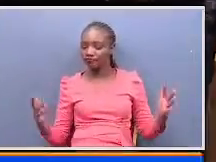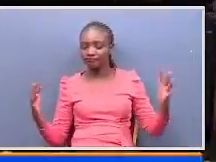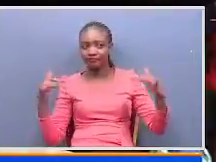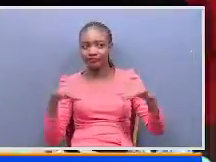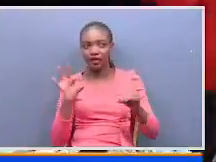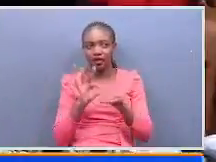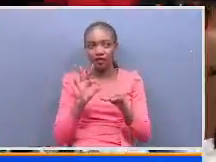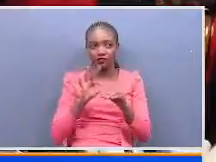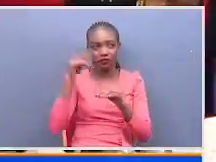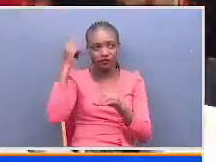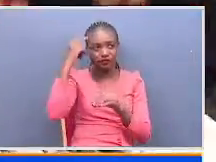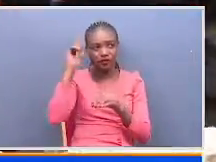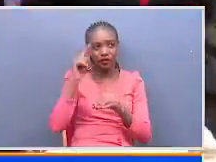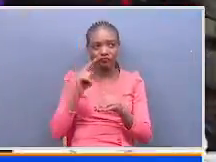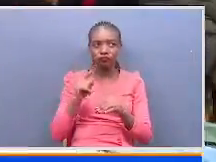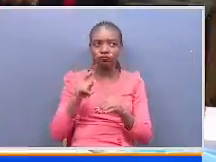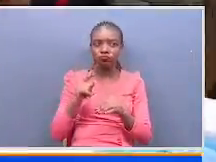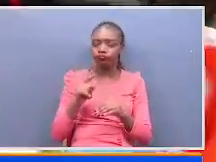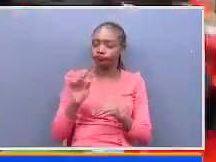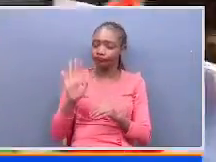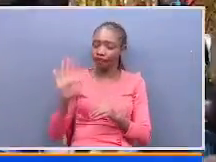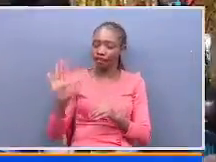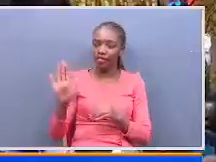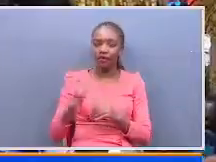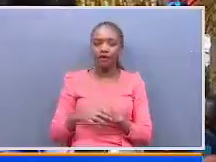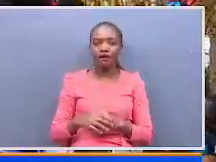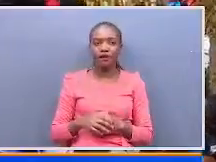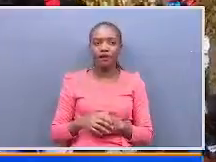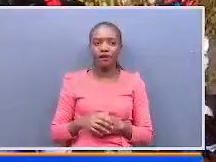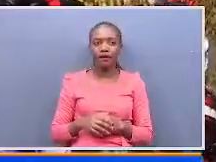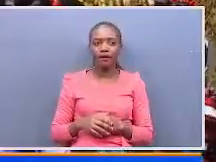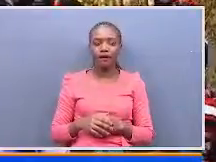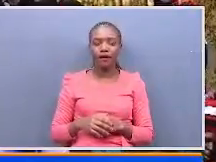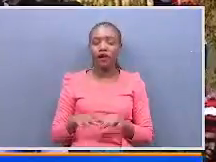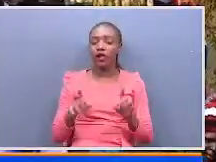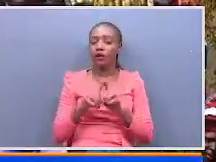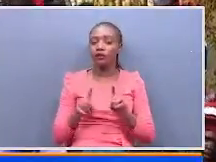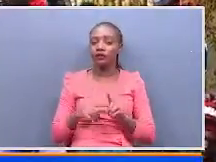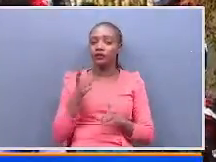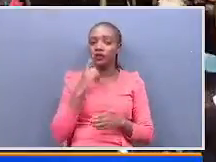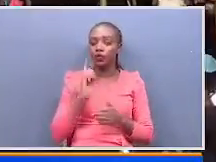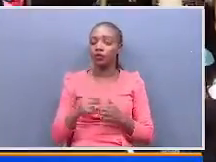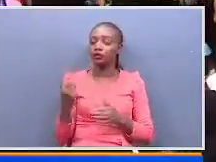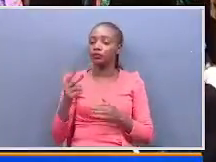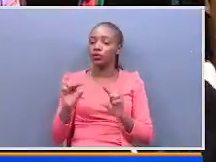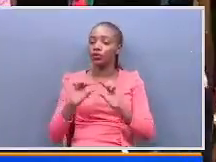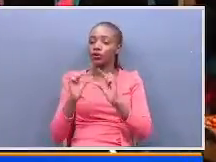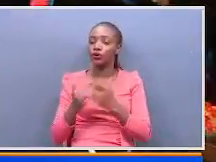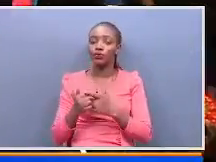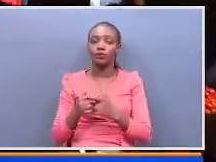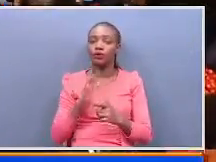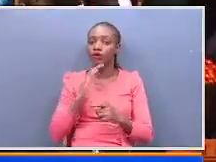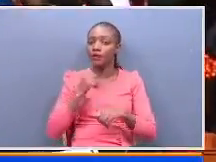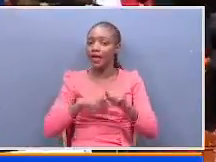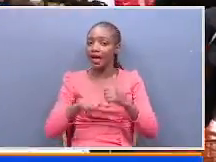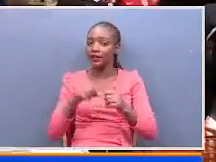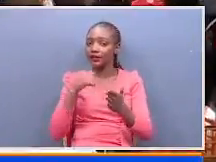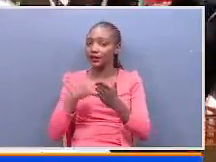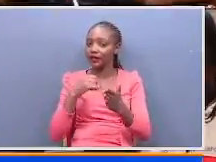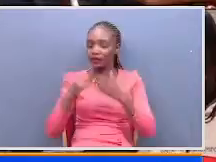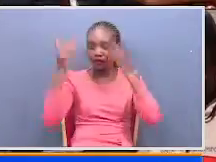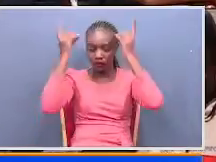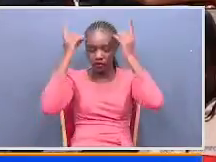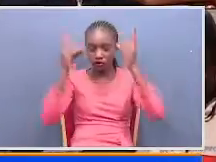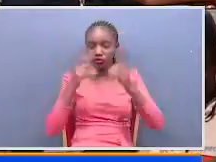to vote in a government that cares for the people. According to her, the two groups will be actively involved in the